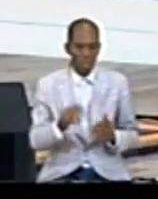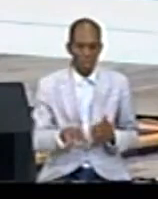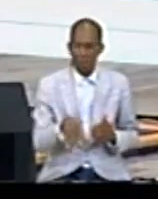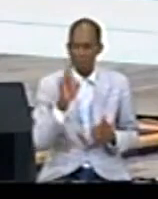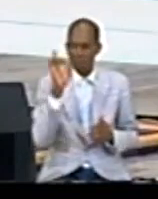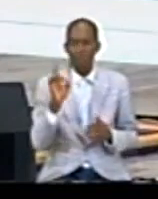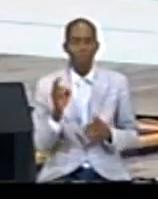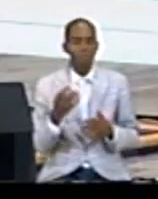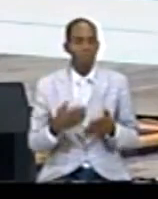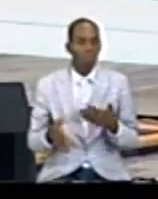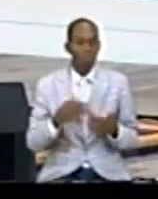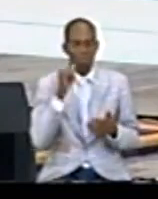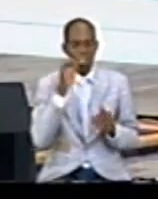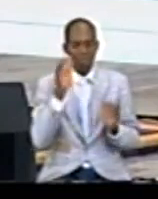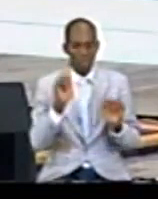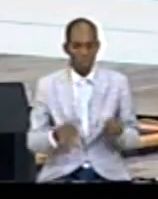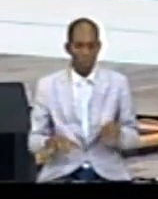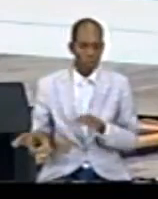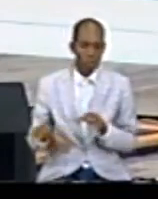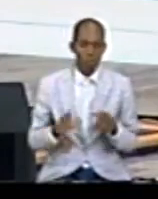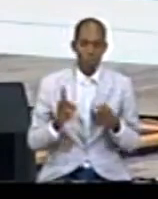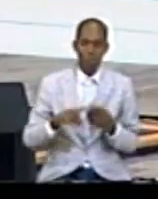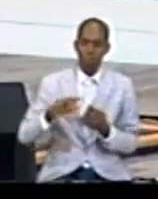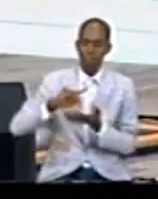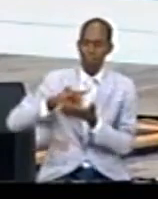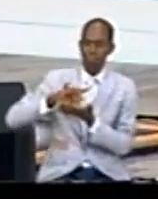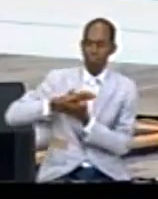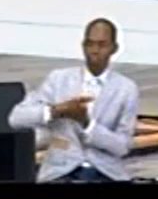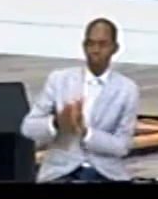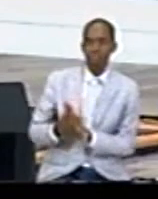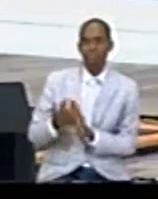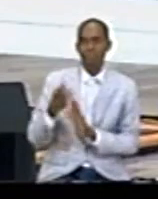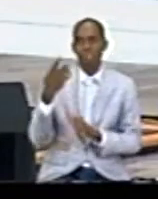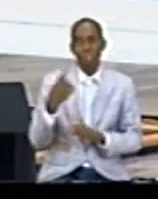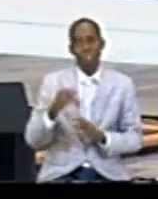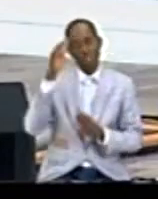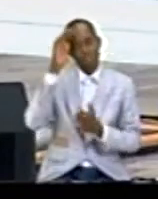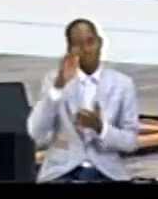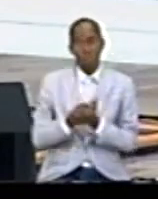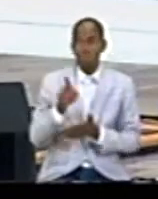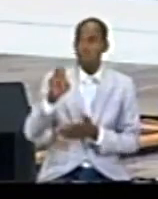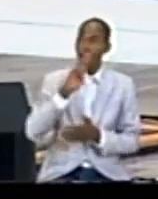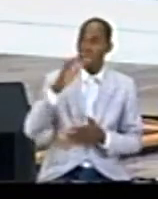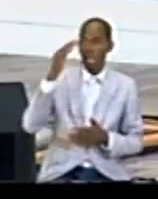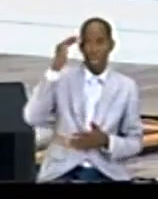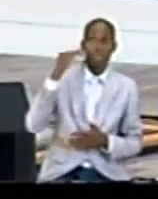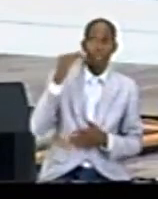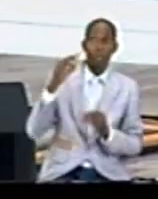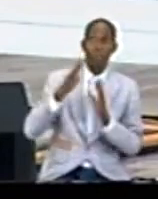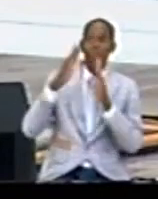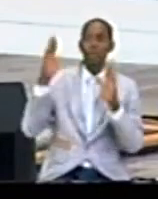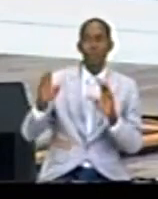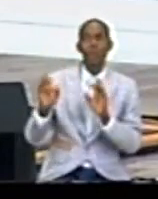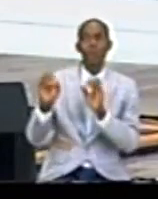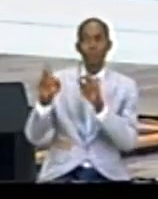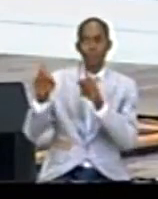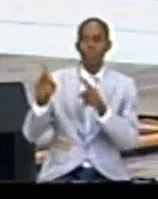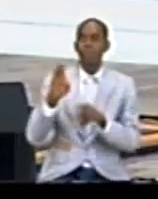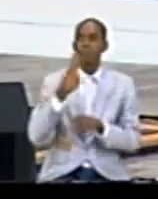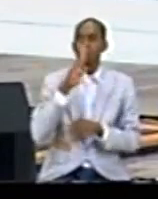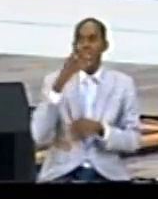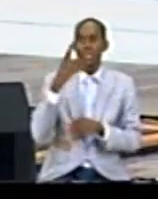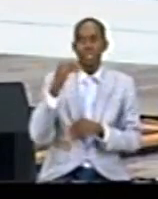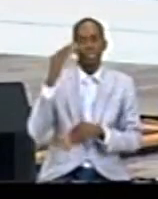do to intimidate the husband. You are the head of the home, okay, be the head. And he wants